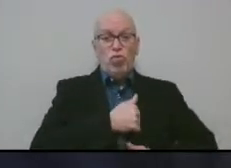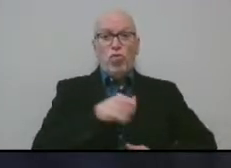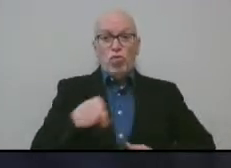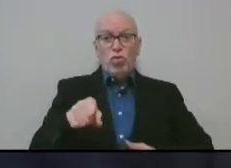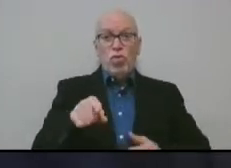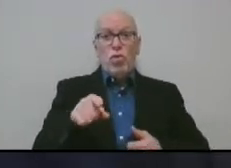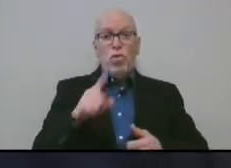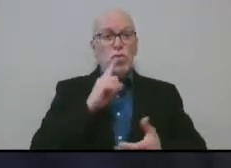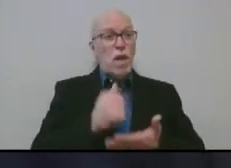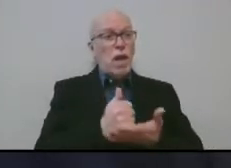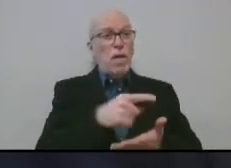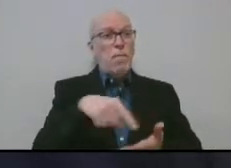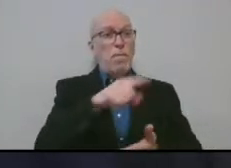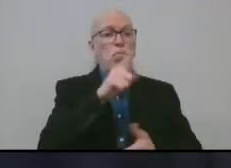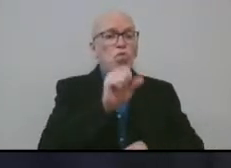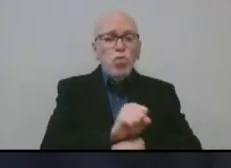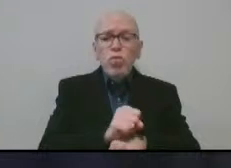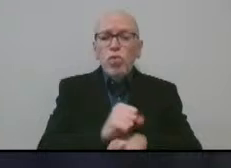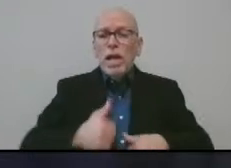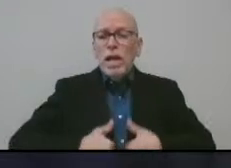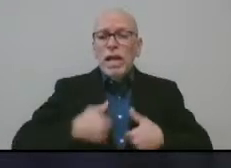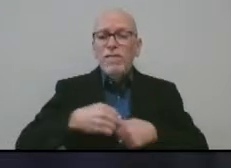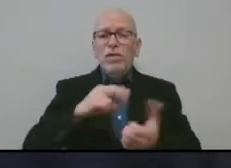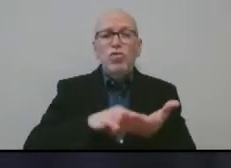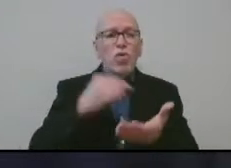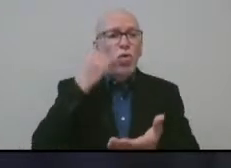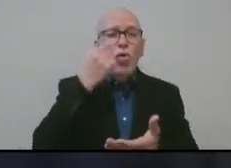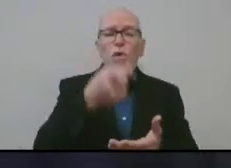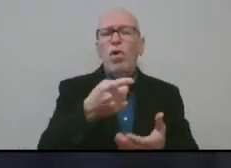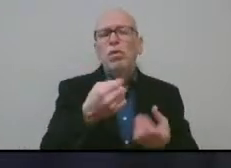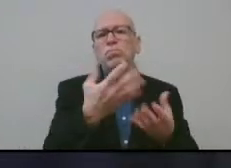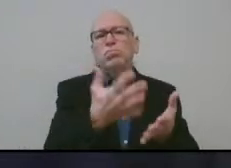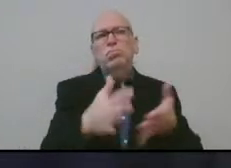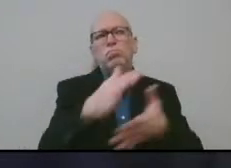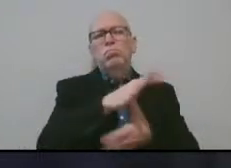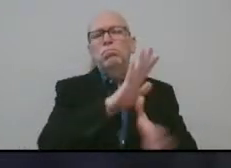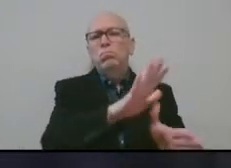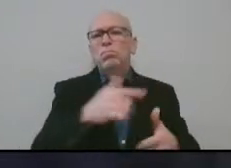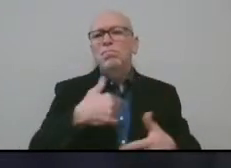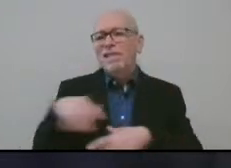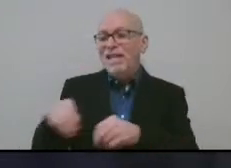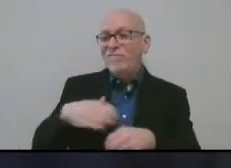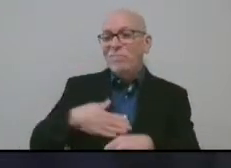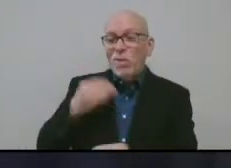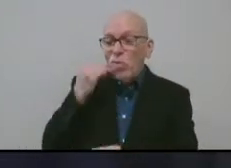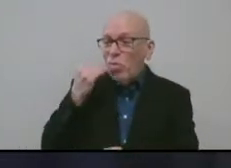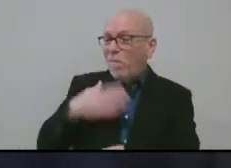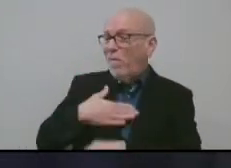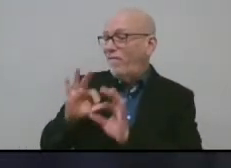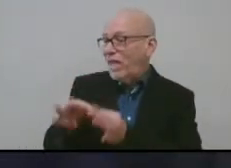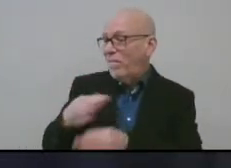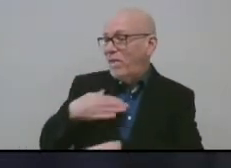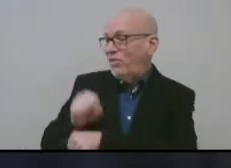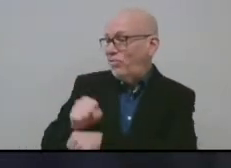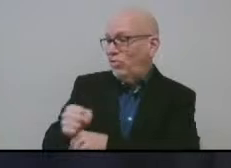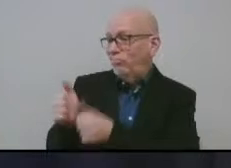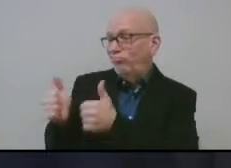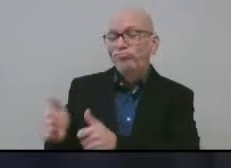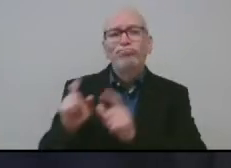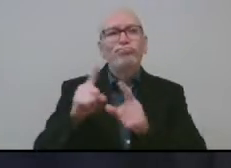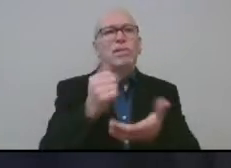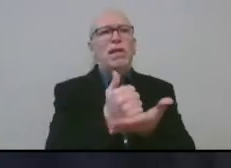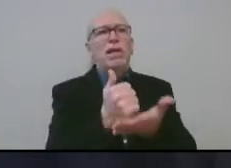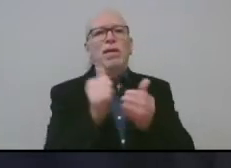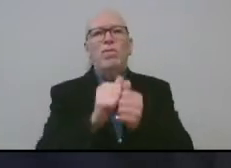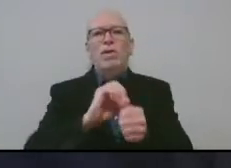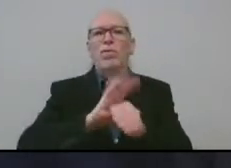in our nursing homes ahead of their own as they left their jobs, their homes, and their families to help in the state's COVID-19